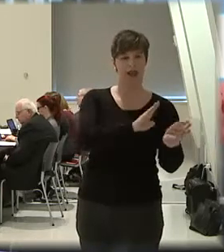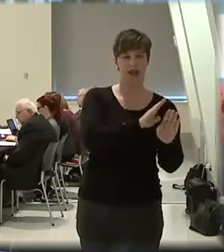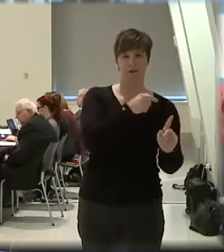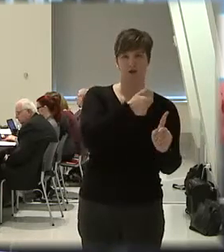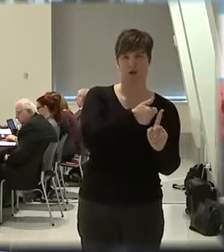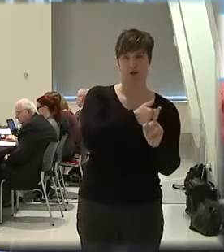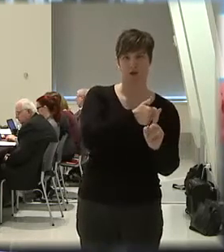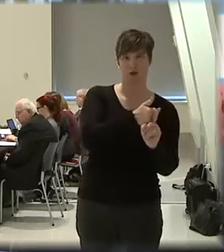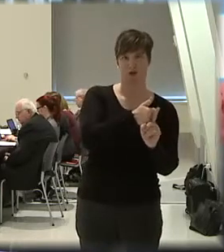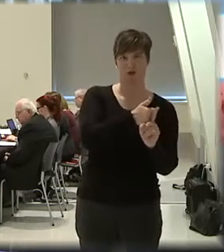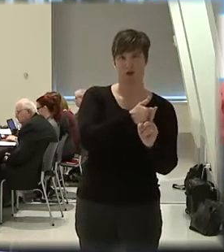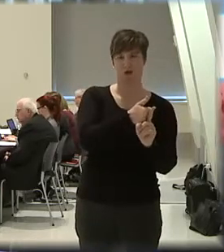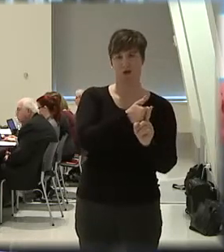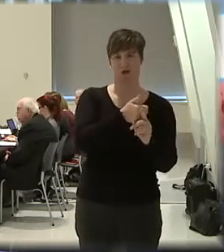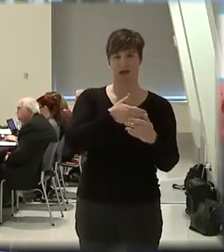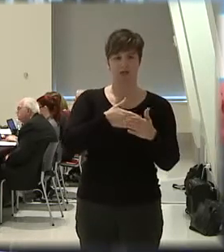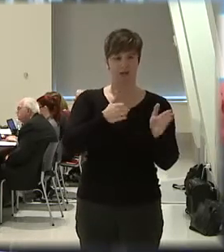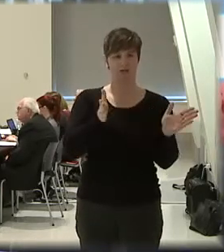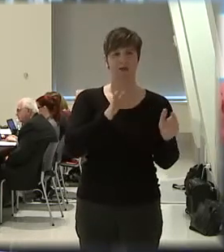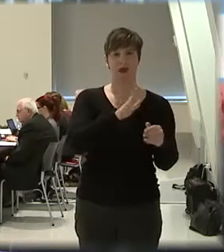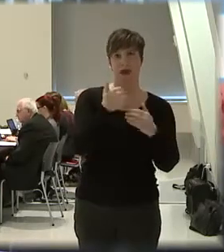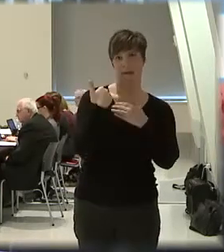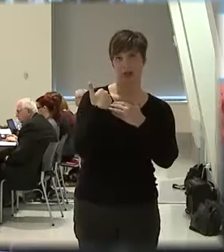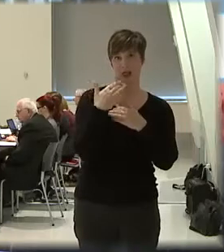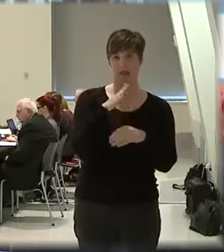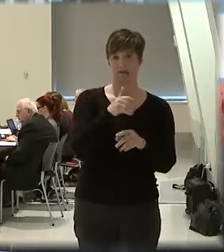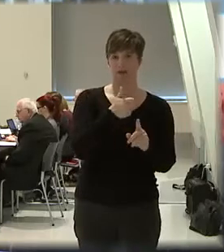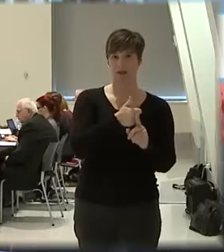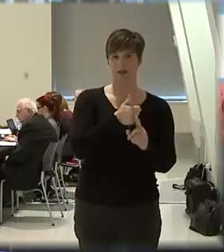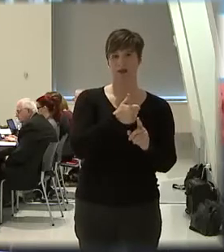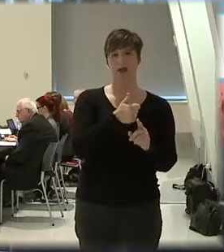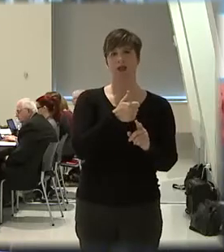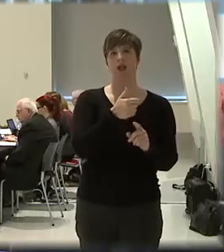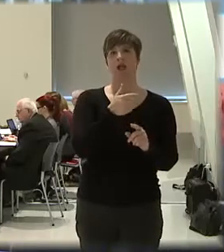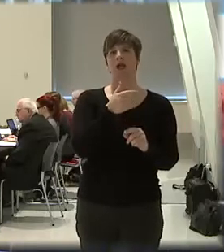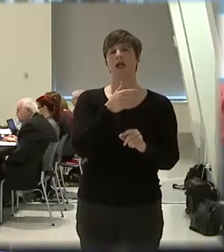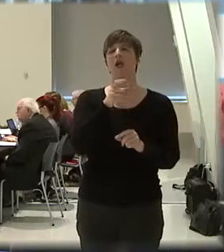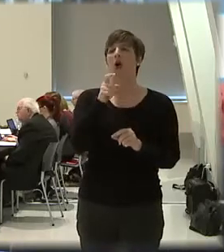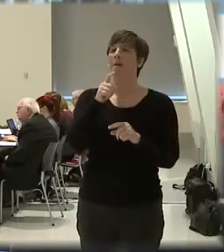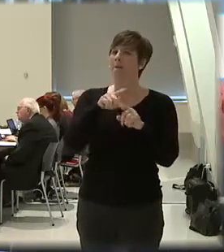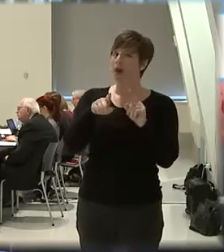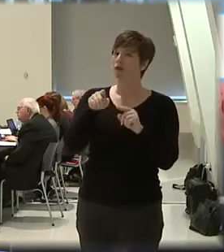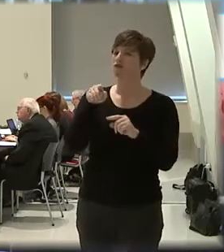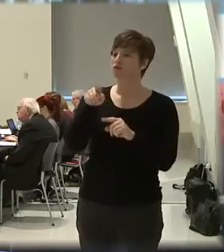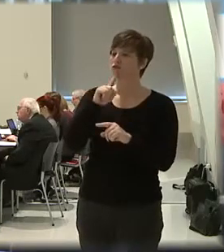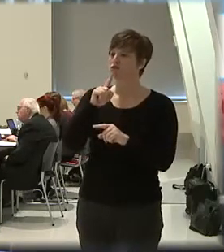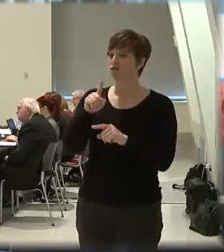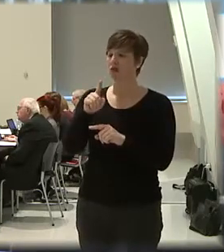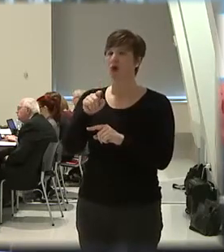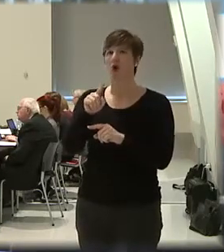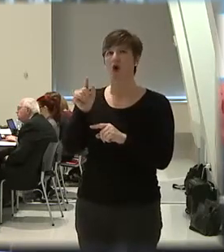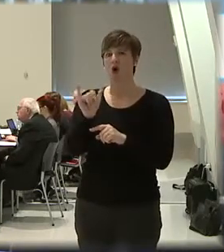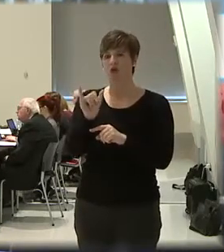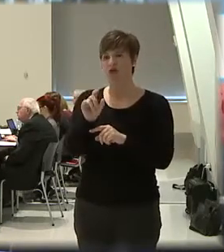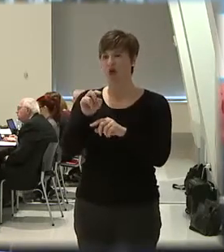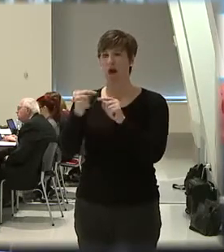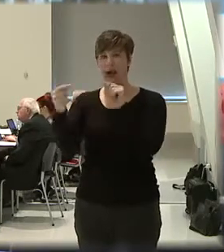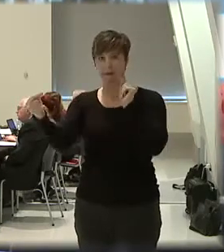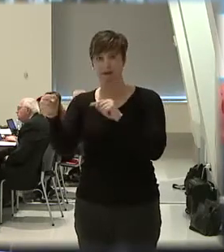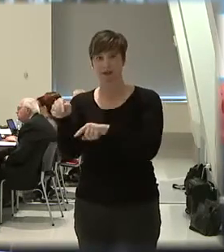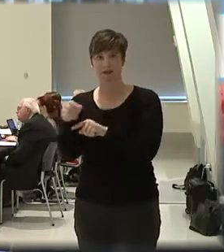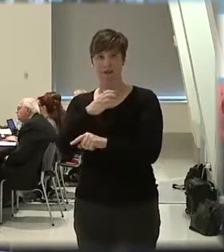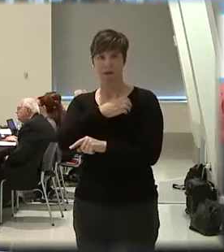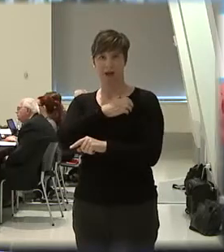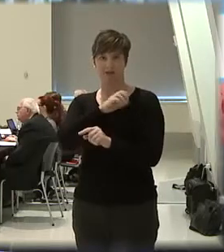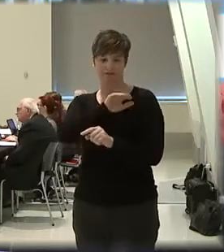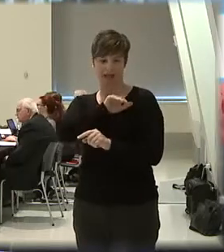reform, transparency, and accountability, an argument can and should be made that the counter is true as well. Body camera videos